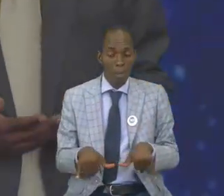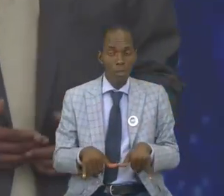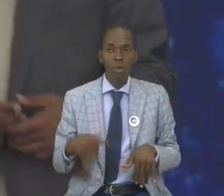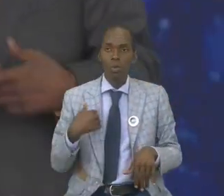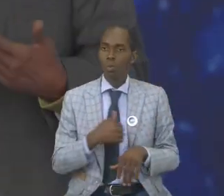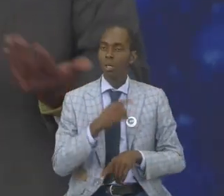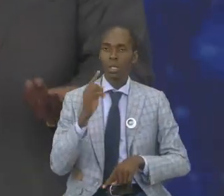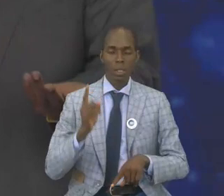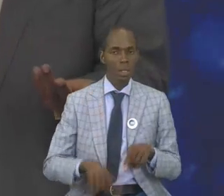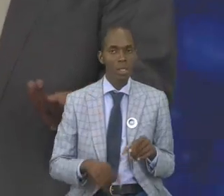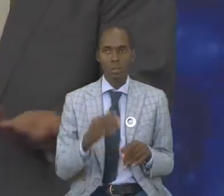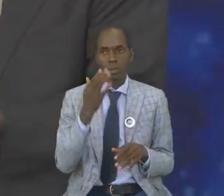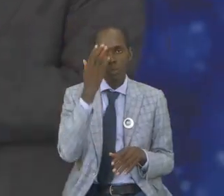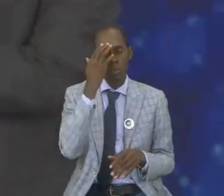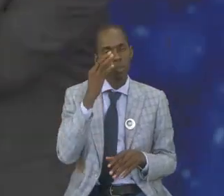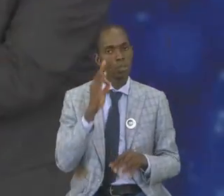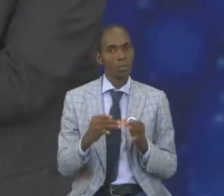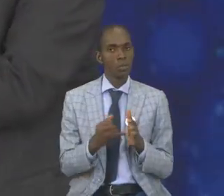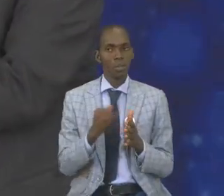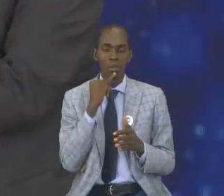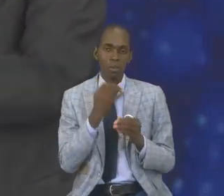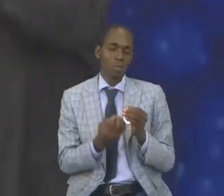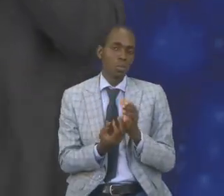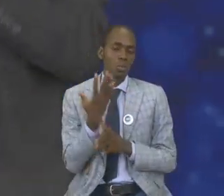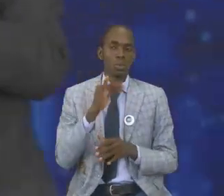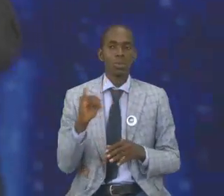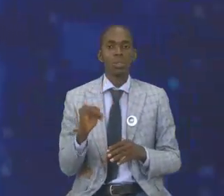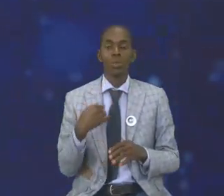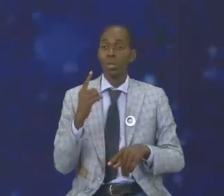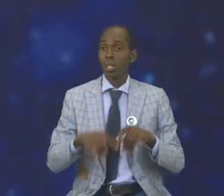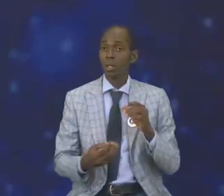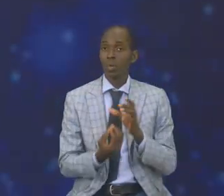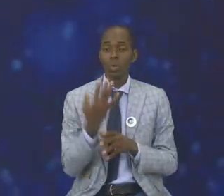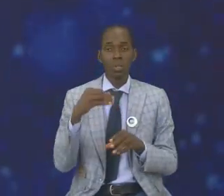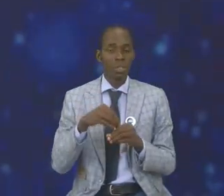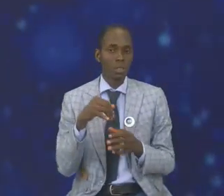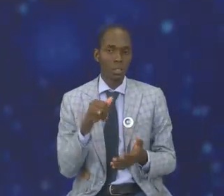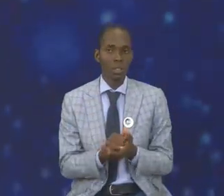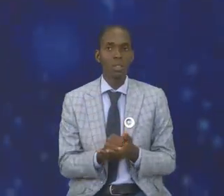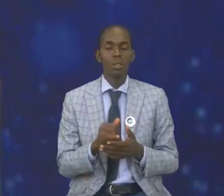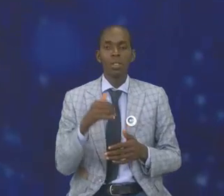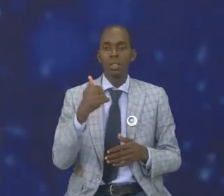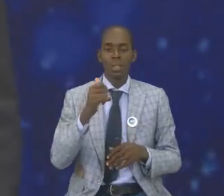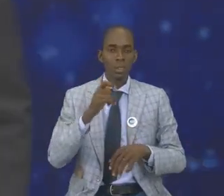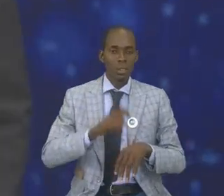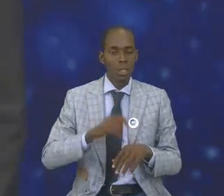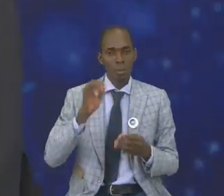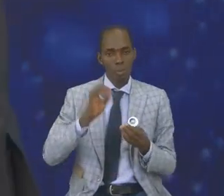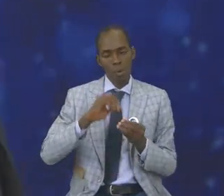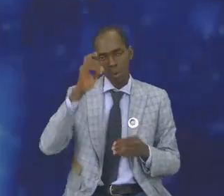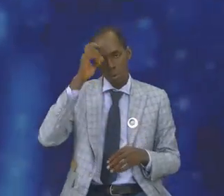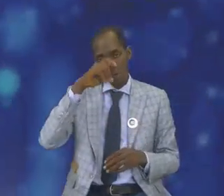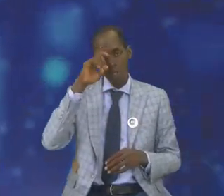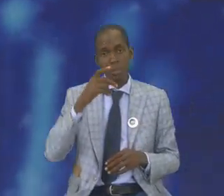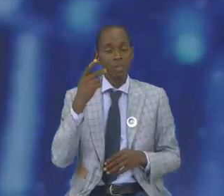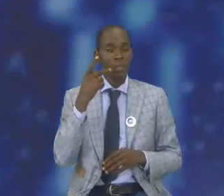assess and we can't grow in that. 10 times wiser. Look at Daniel